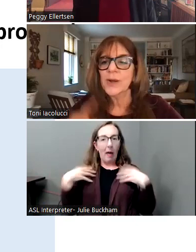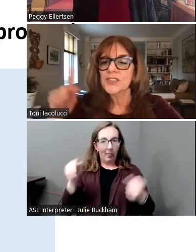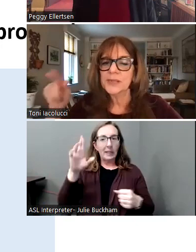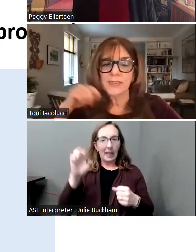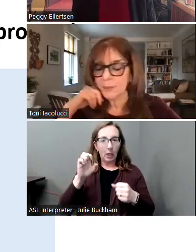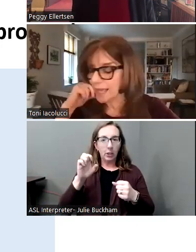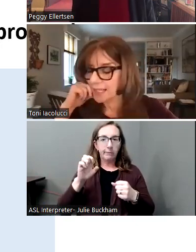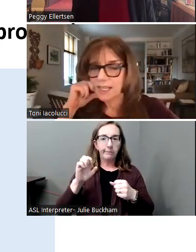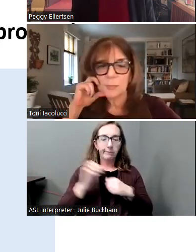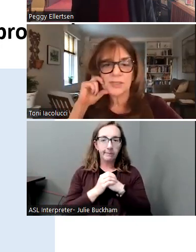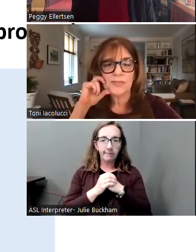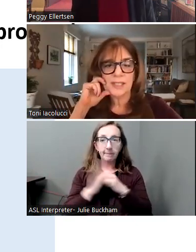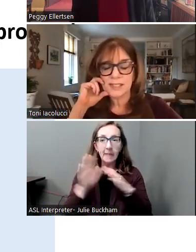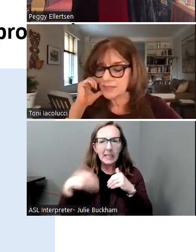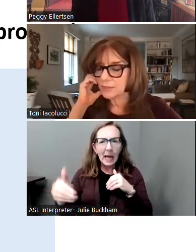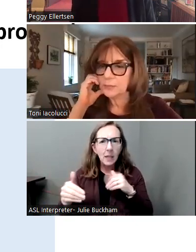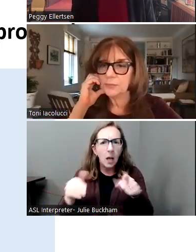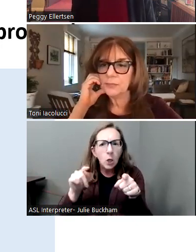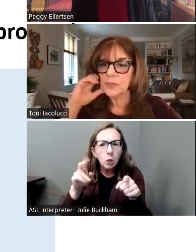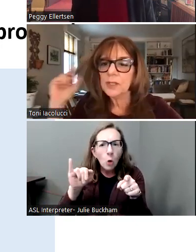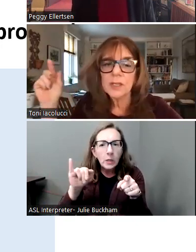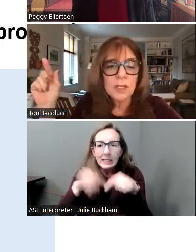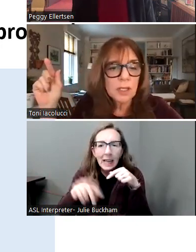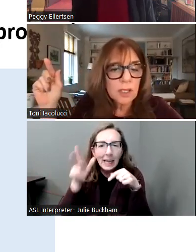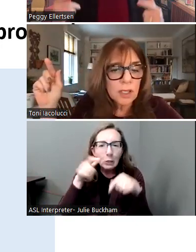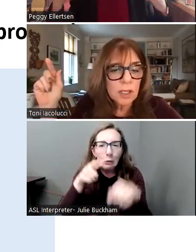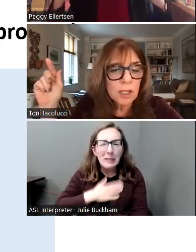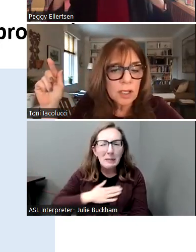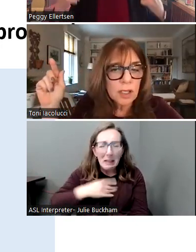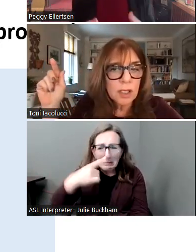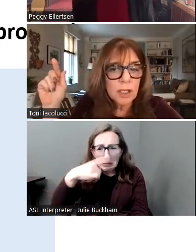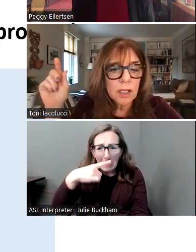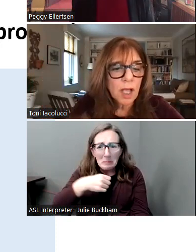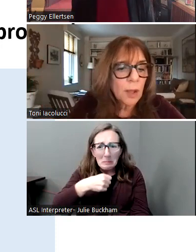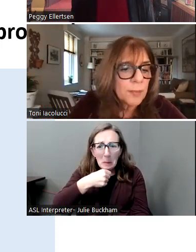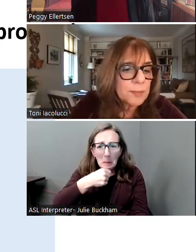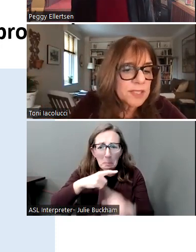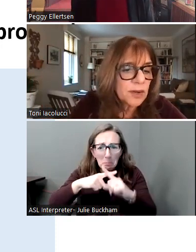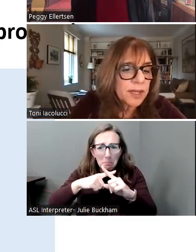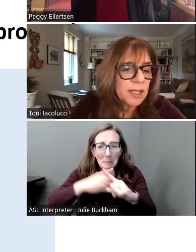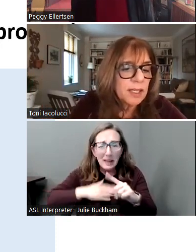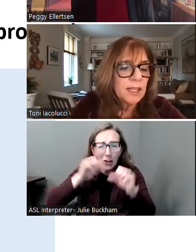Next slide, please. Tony, you're on mute. If you can take yourself off mute, please.